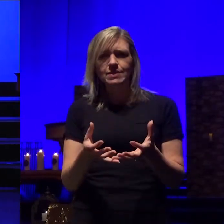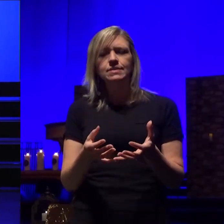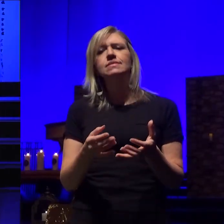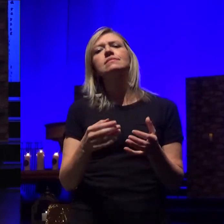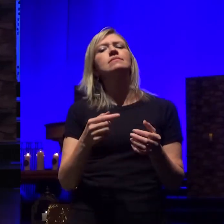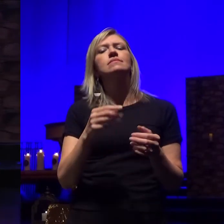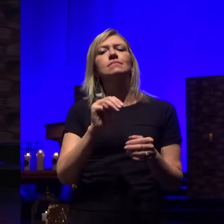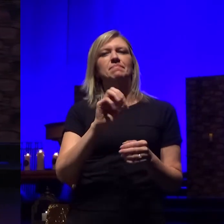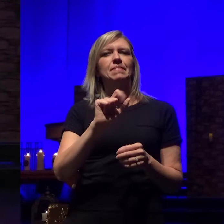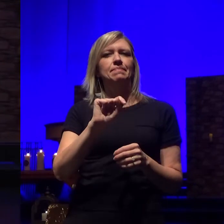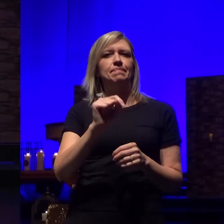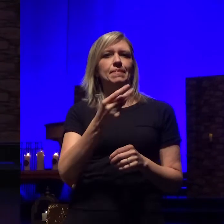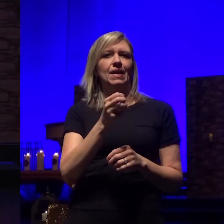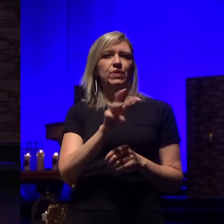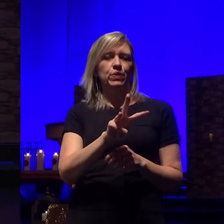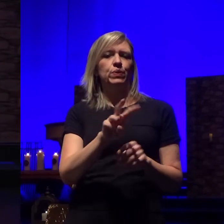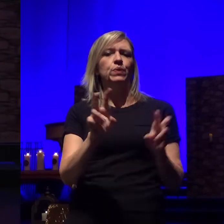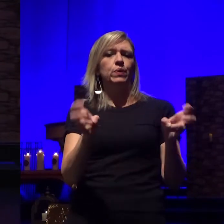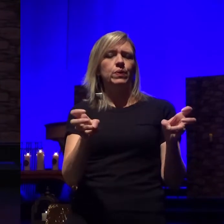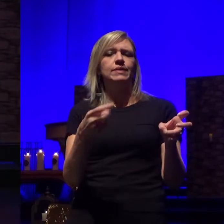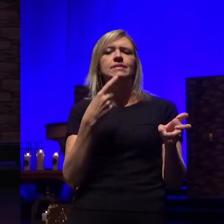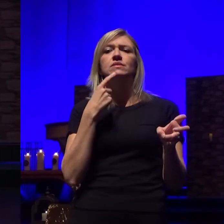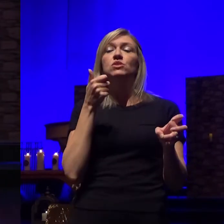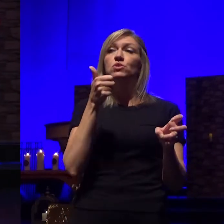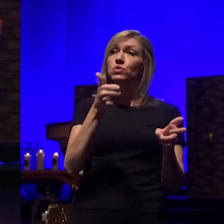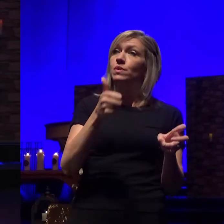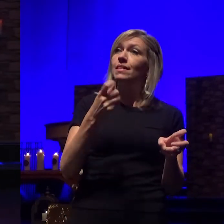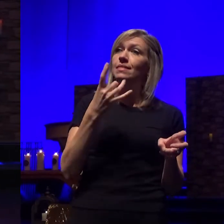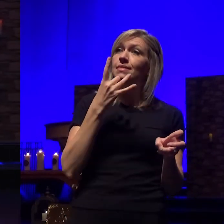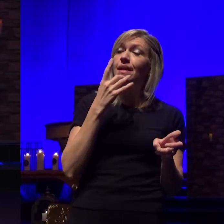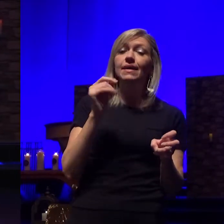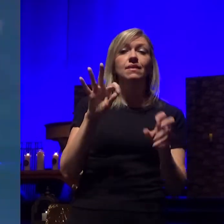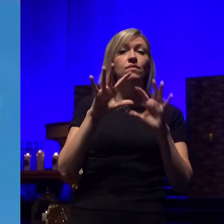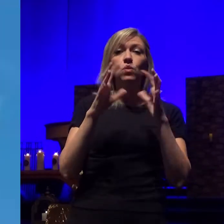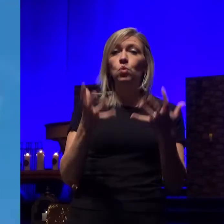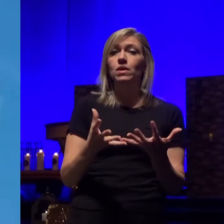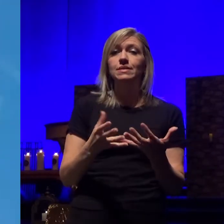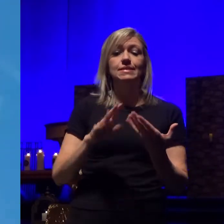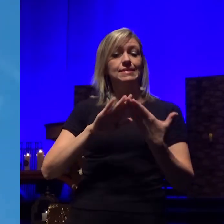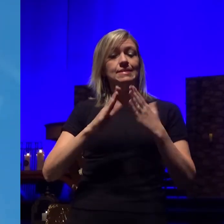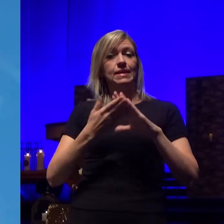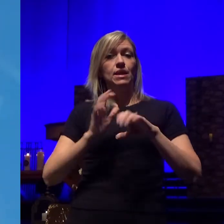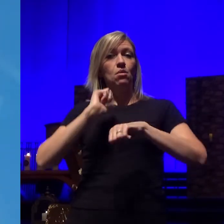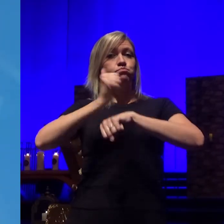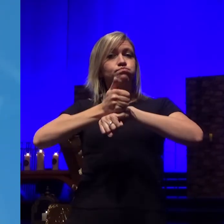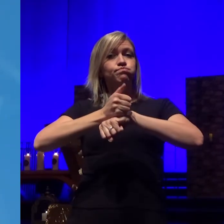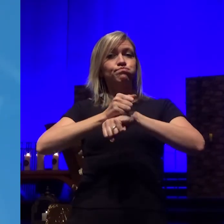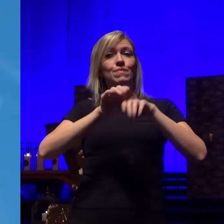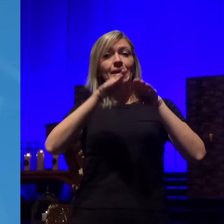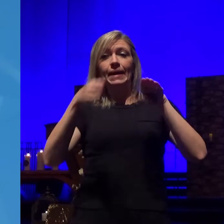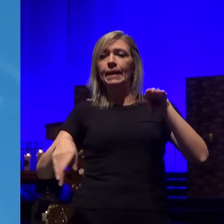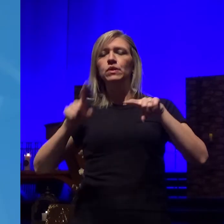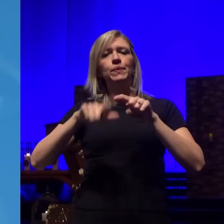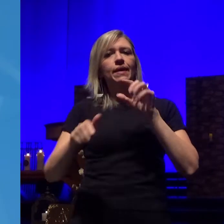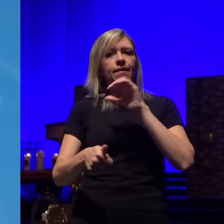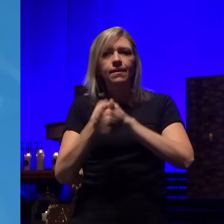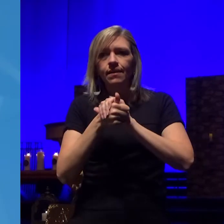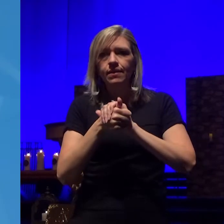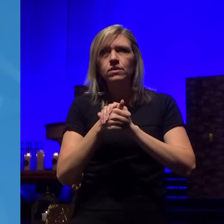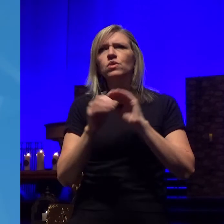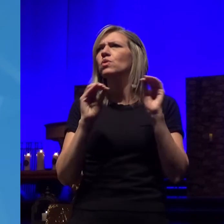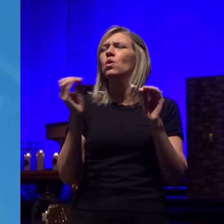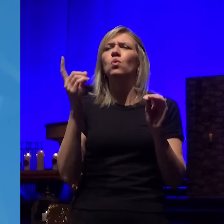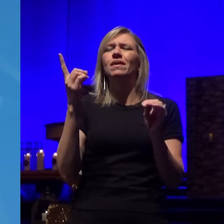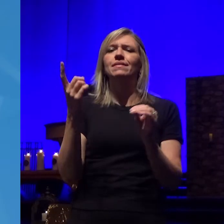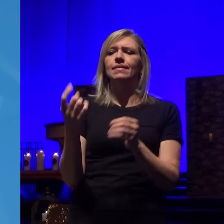He says in the Gospel of Matthew, "You are the light of the world. A city set on a hill cannot be hidden, nor does anyone light a lamp